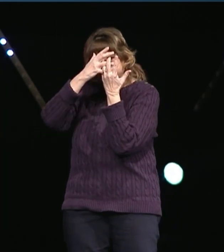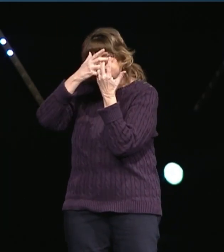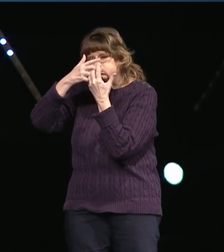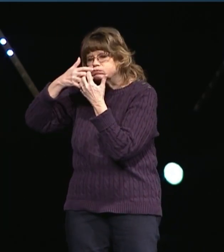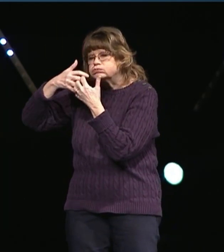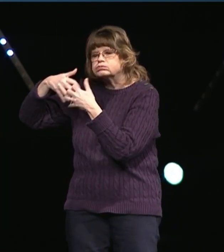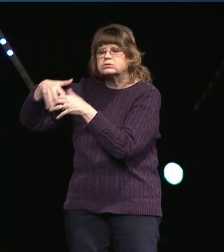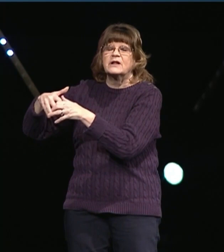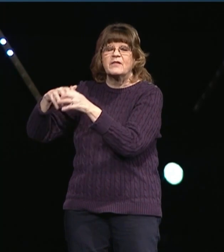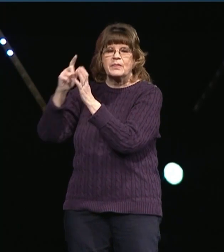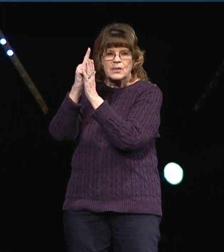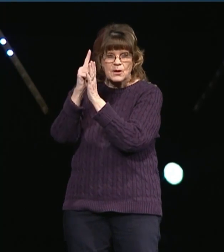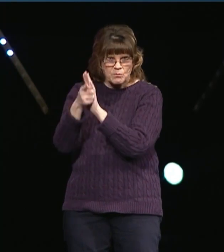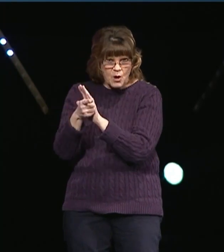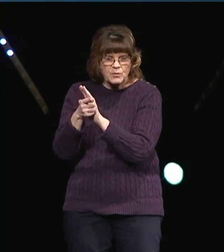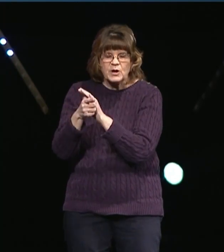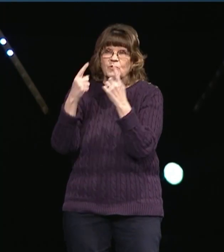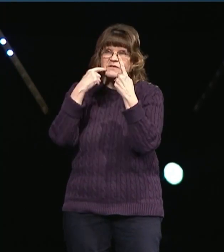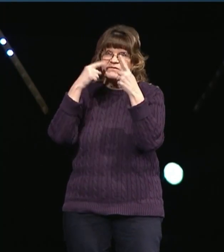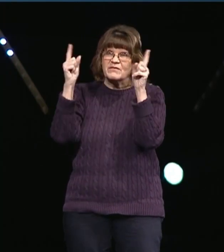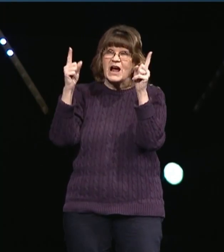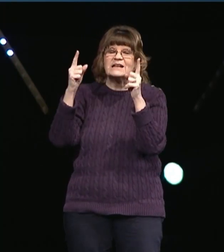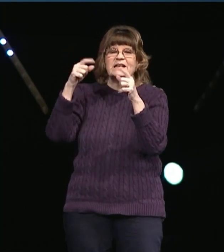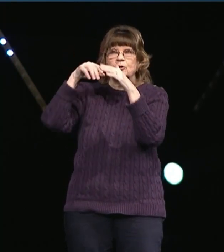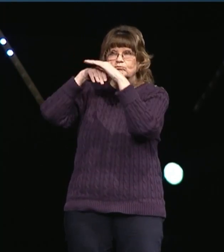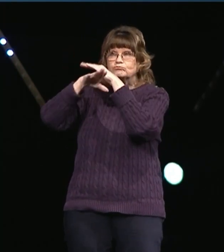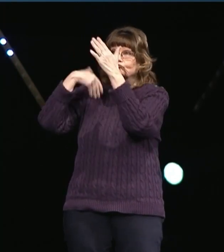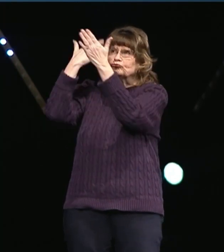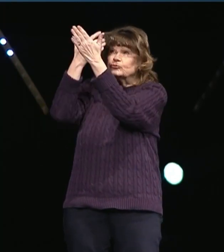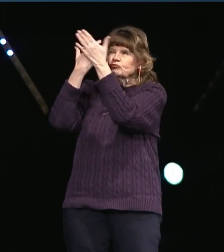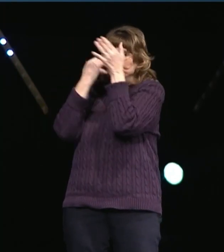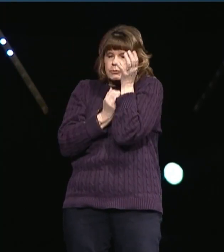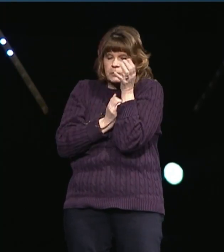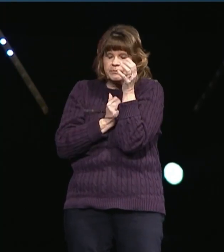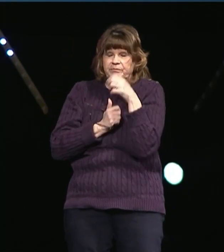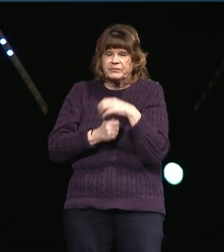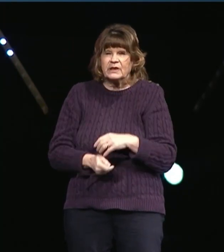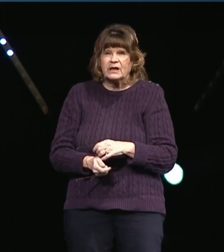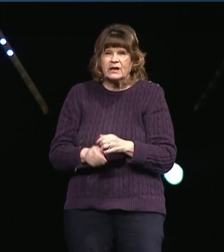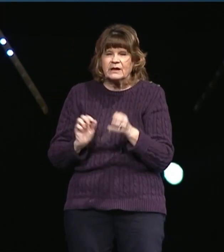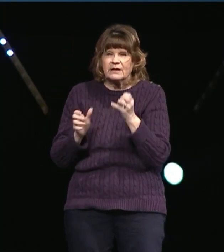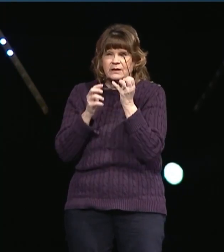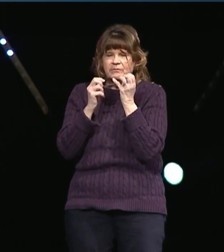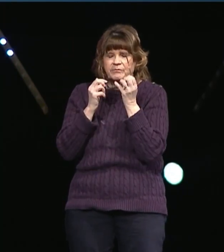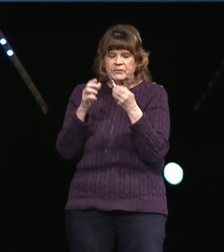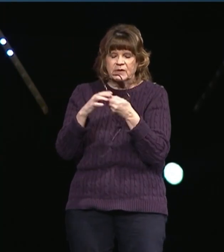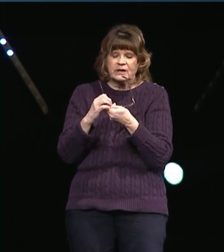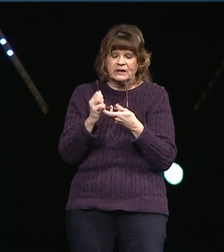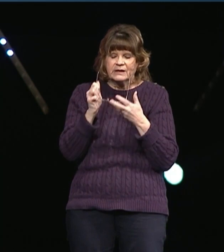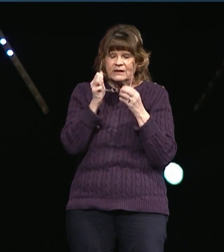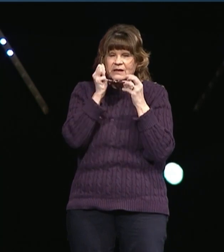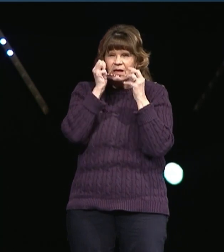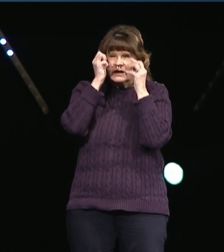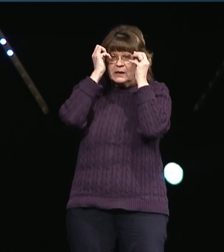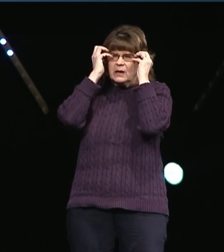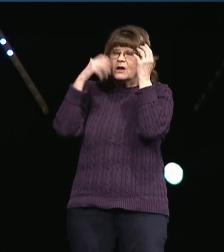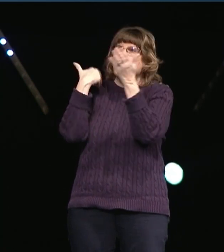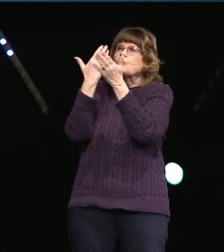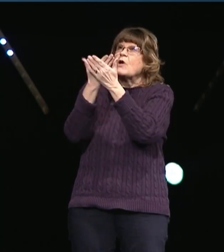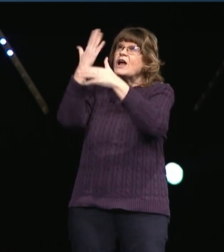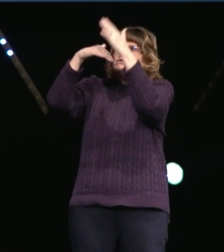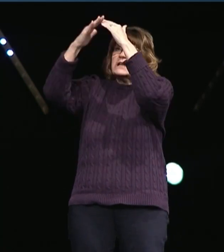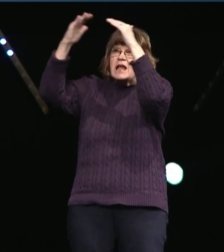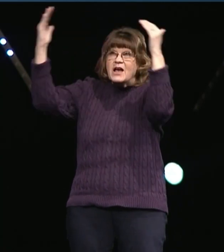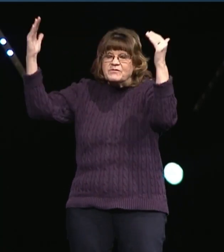when Dennis finally joined his family in heaven. God brought together Dennis's closest loved ones,